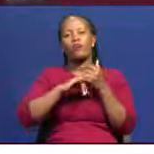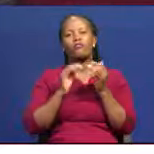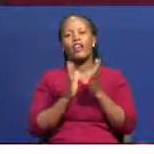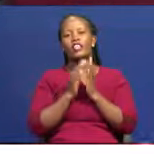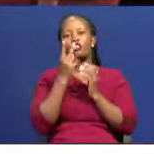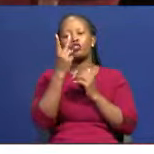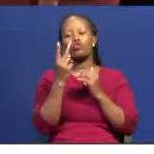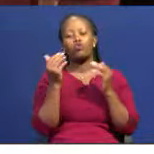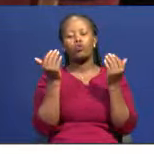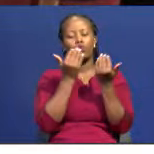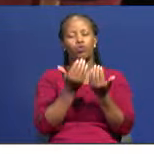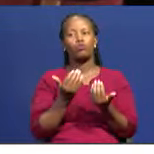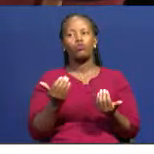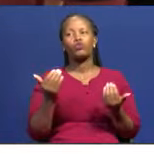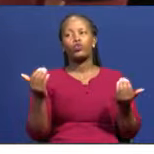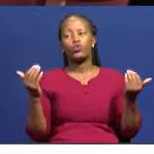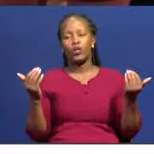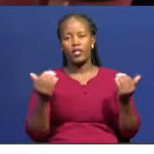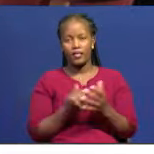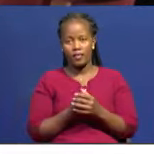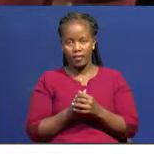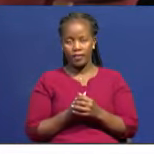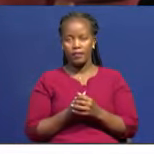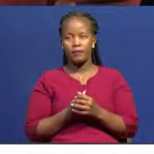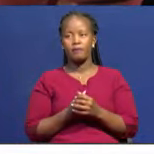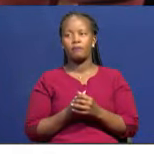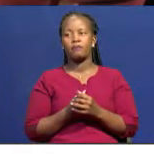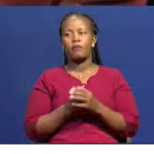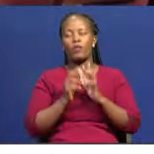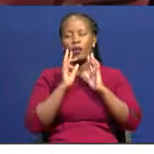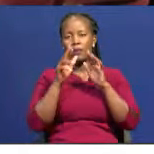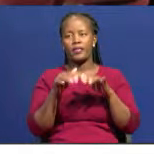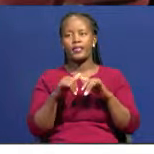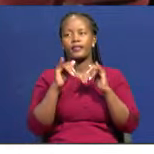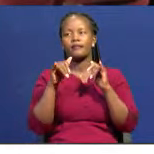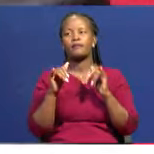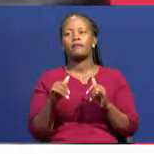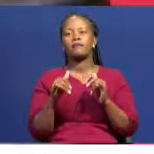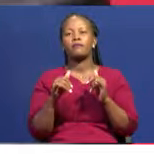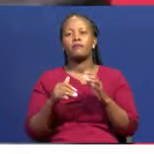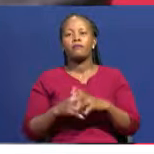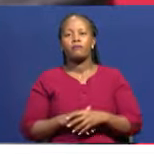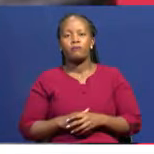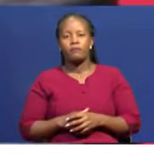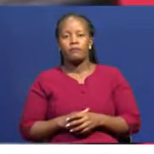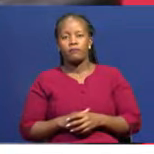Sean and Elizabeth. Joseph Ohungu, reporting for Prime Edition.